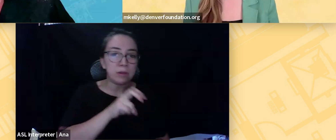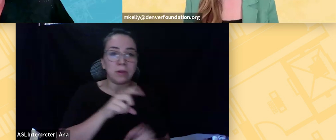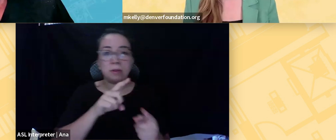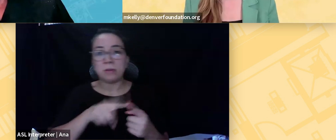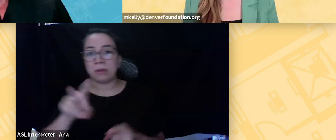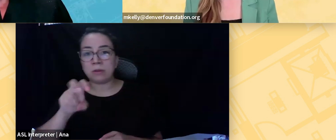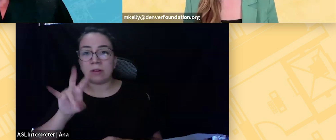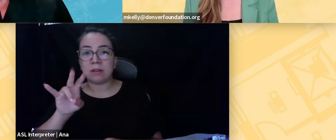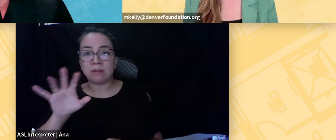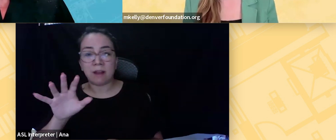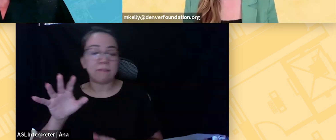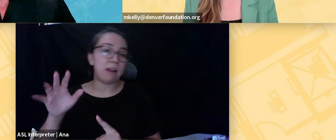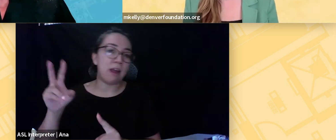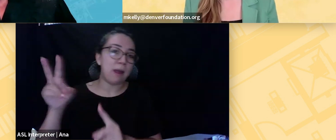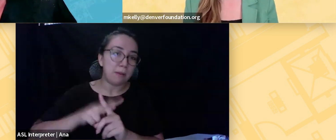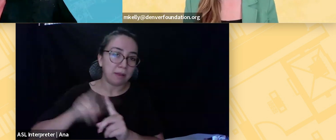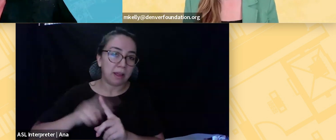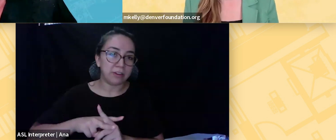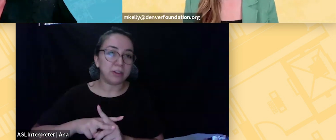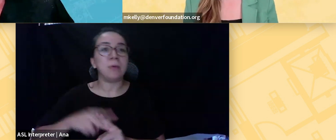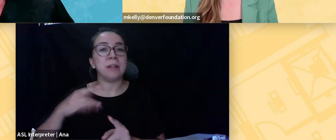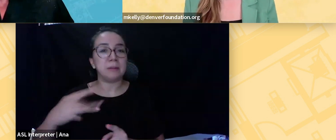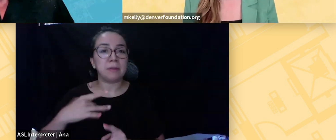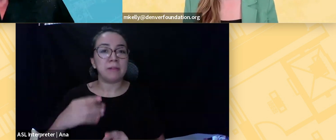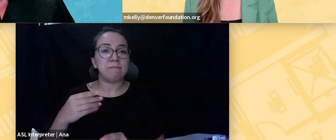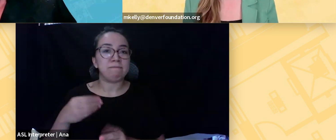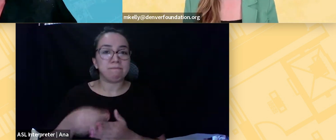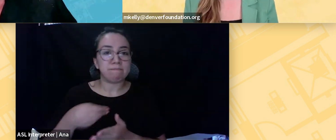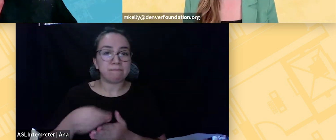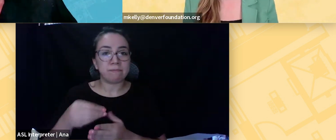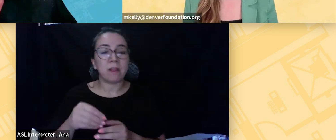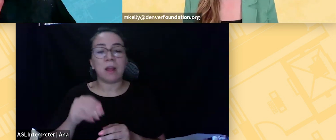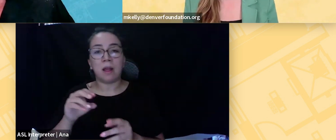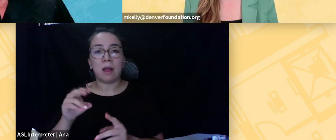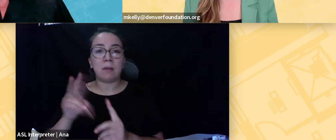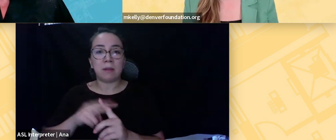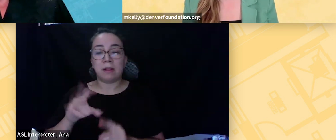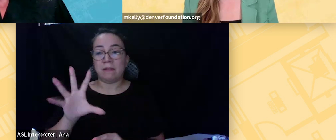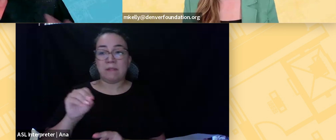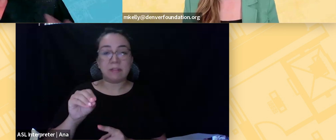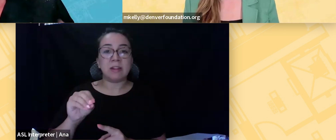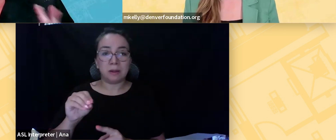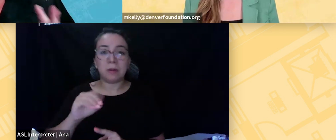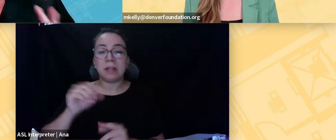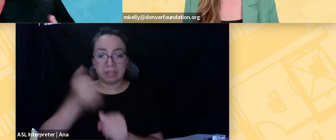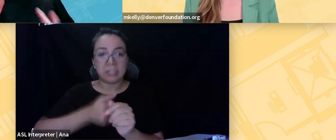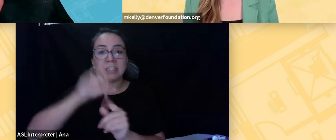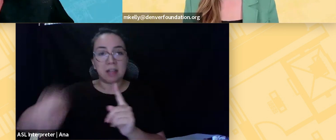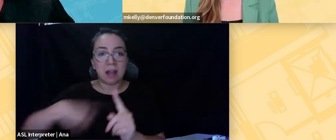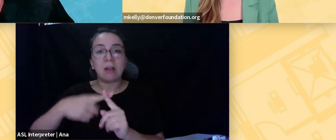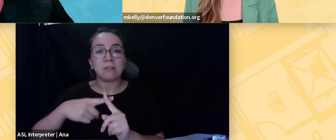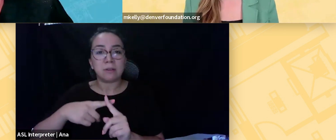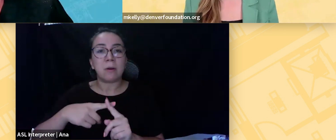275 applications. We typically fund about 50 applications per cycle. So think of it as about